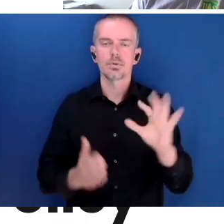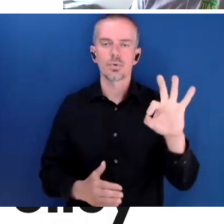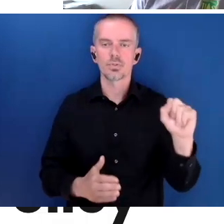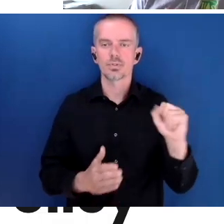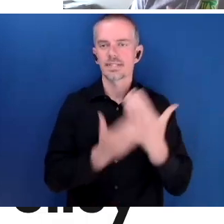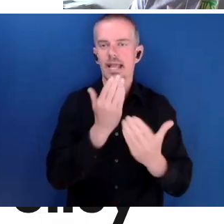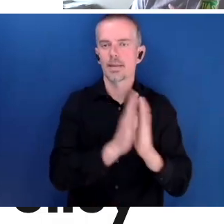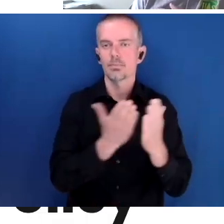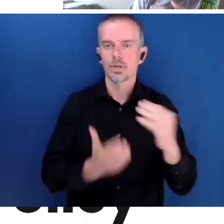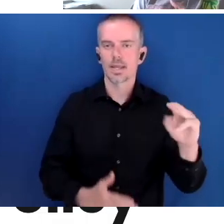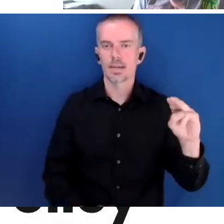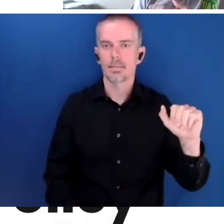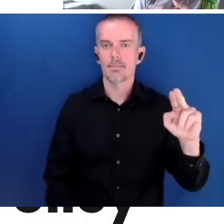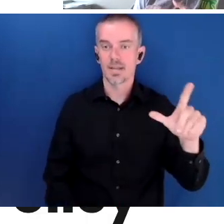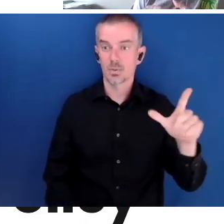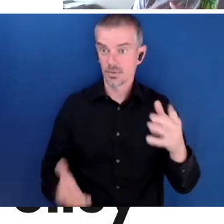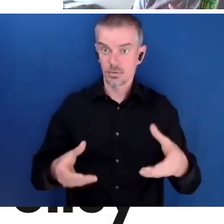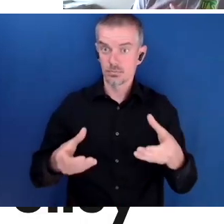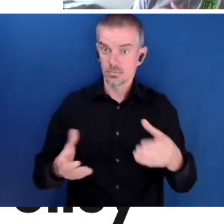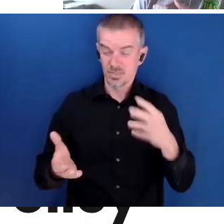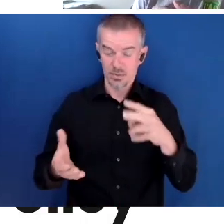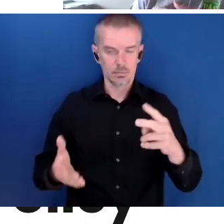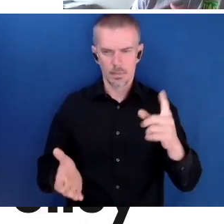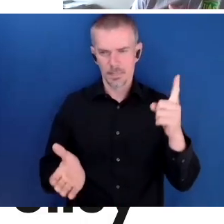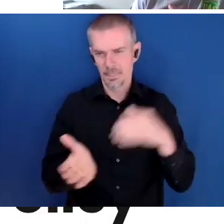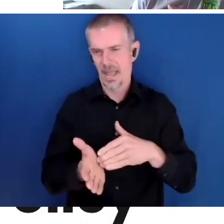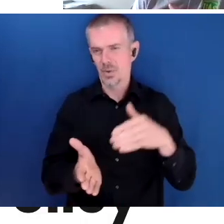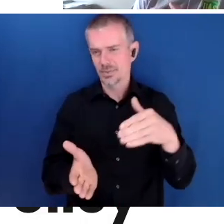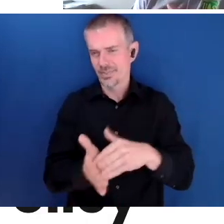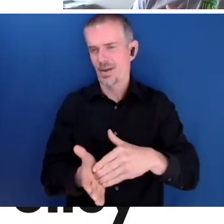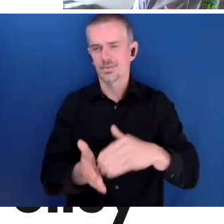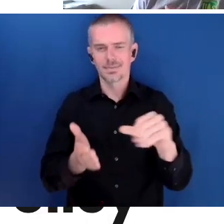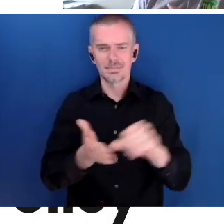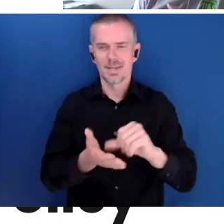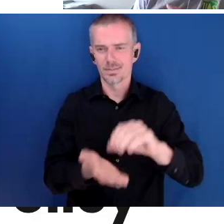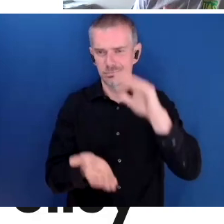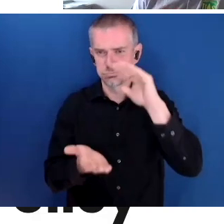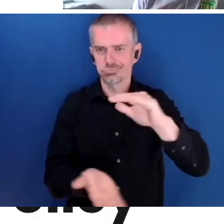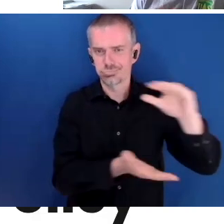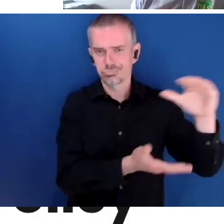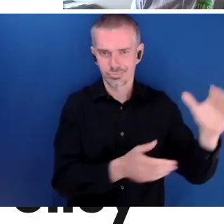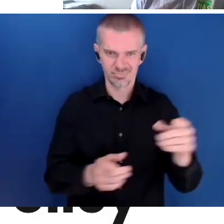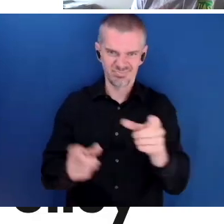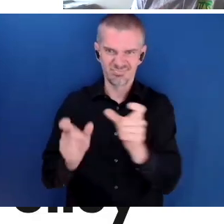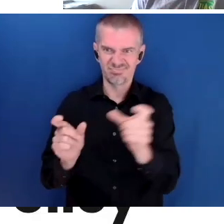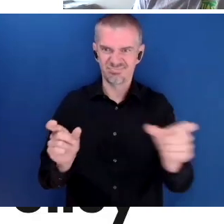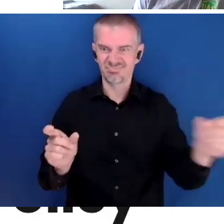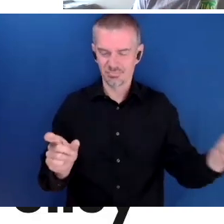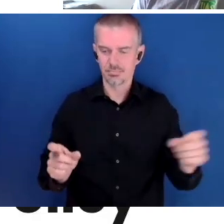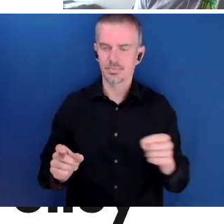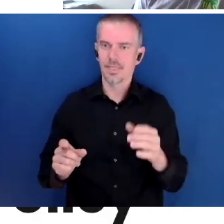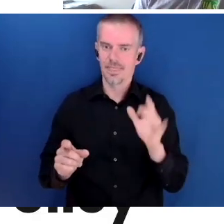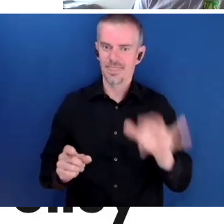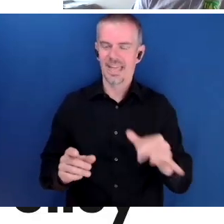anybody has ever looked at that, they are thousands and thousands of pages that kind of describe how we're supposed to do our